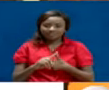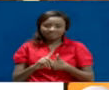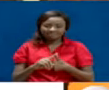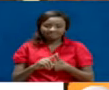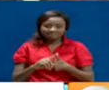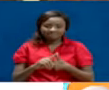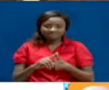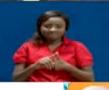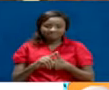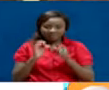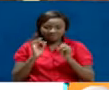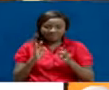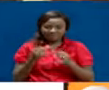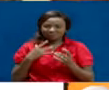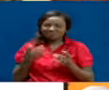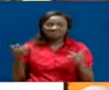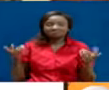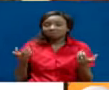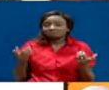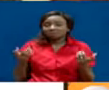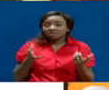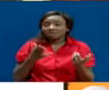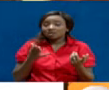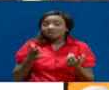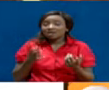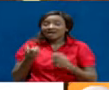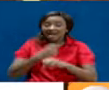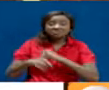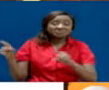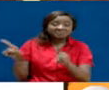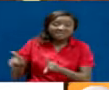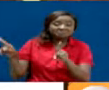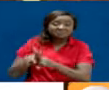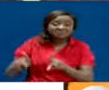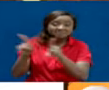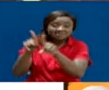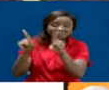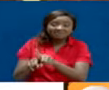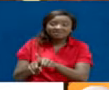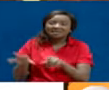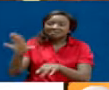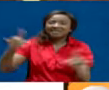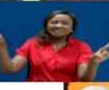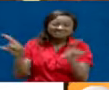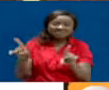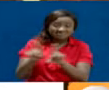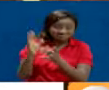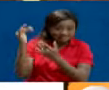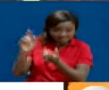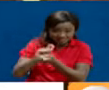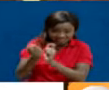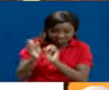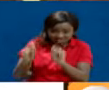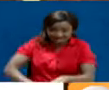if you are going the same place, the same thing, doing the same thing all the time, there was no need.